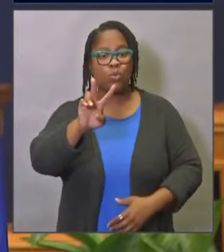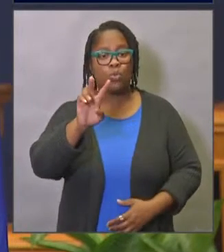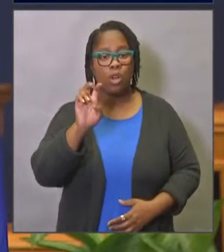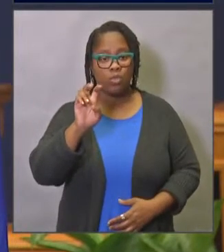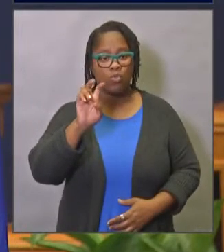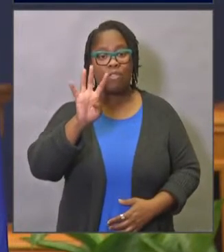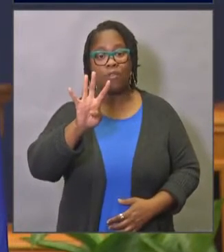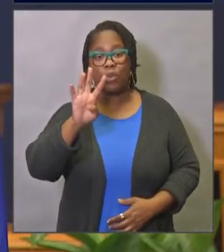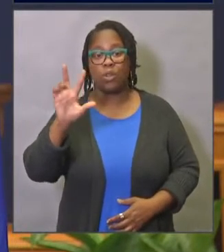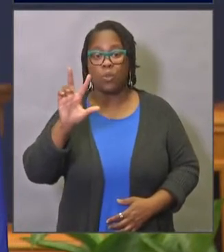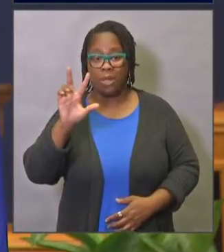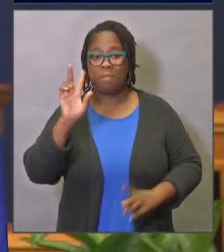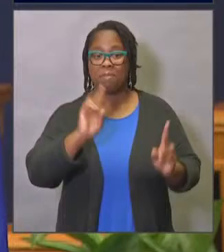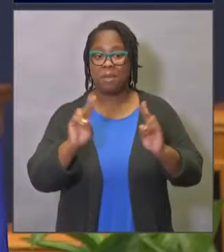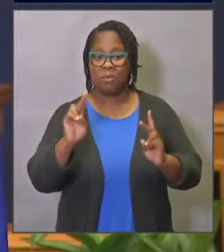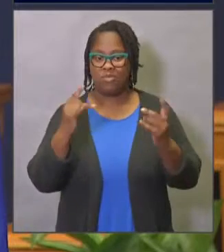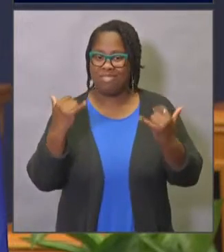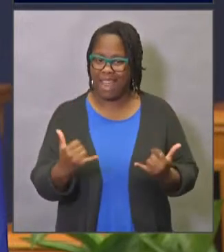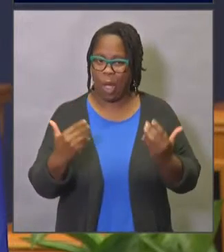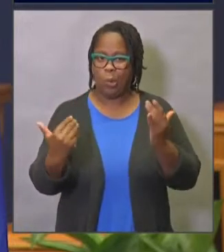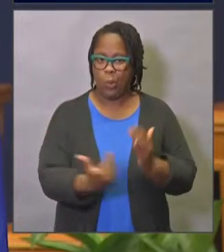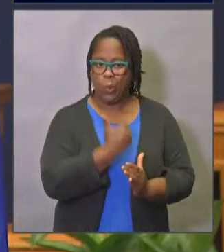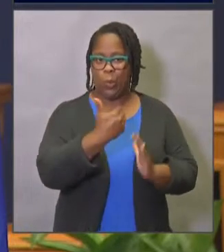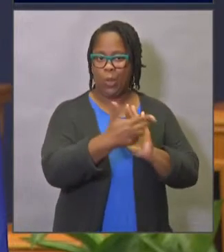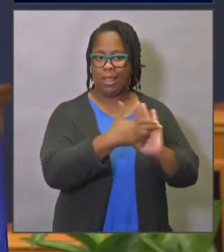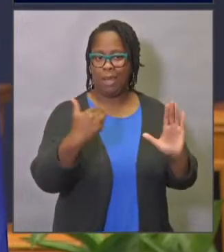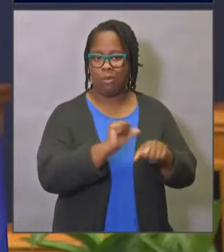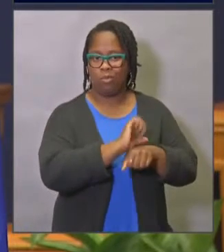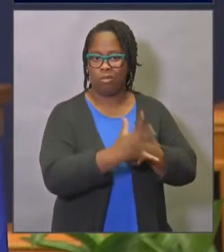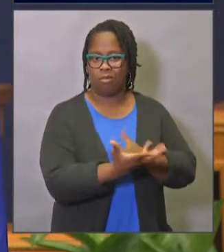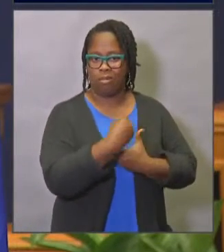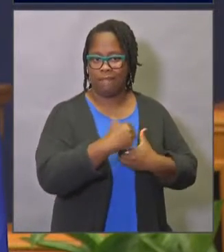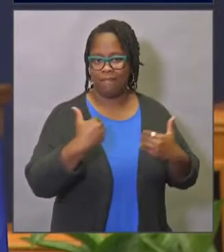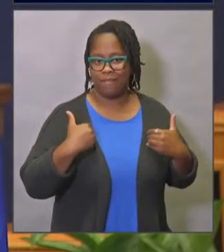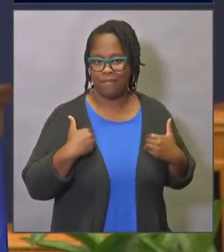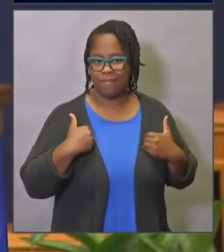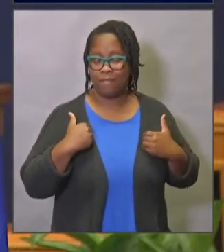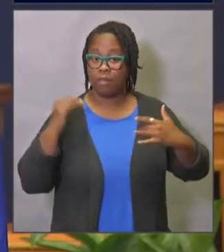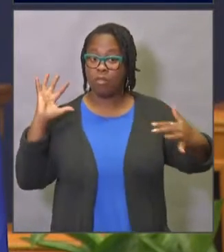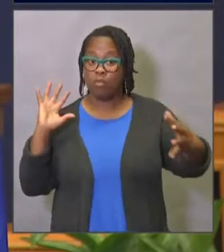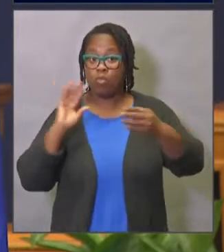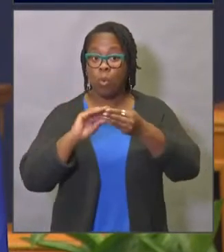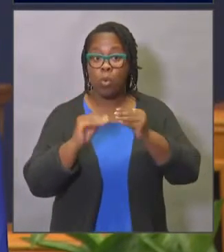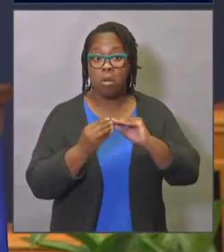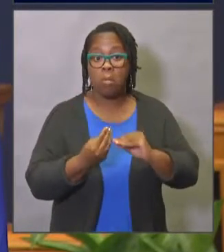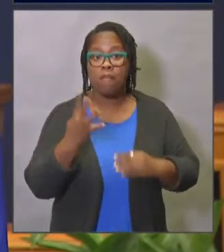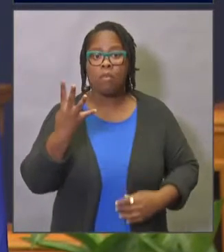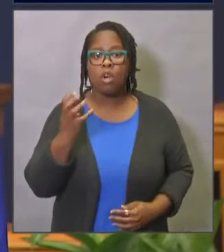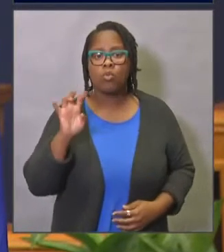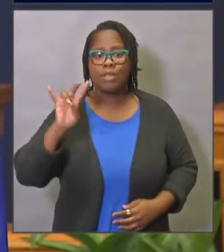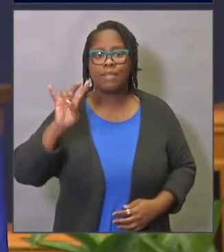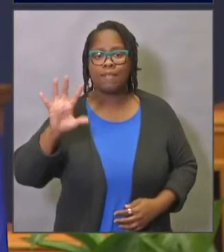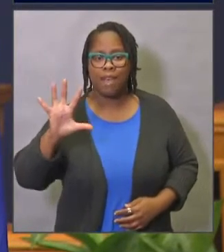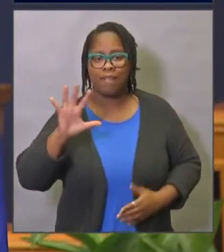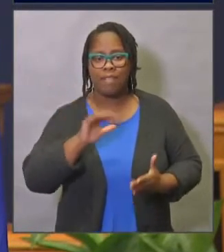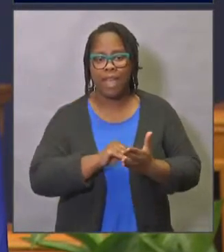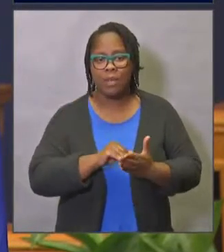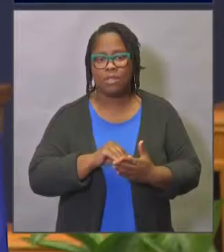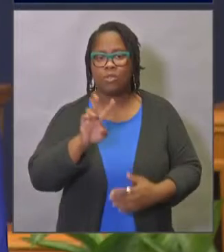9,243 new cases, and this brings the total number of cases in LA County to